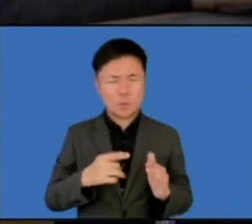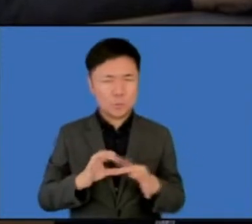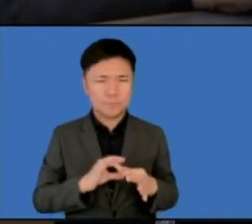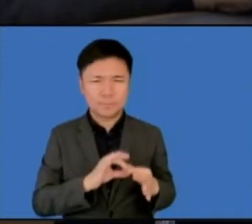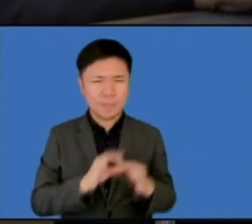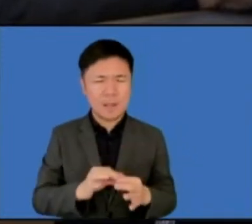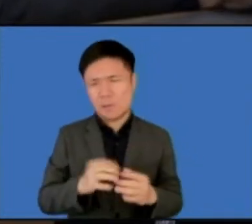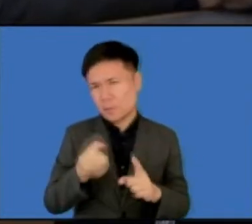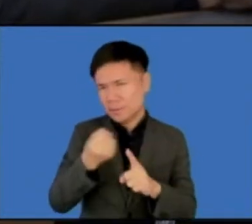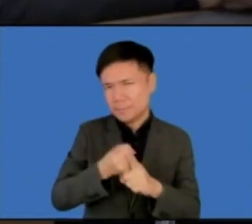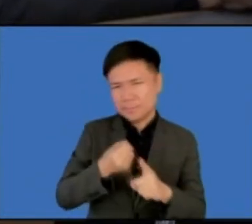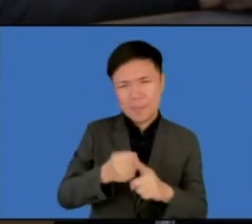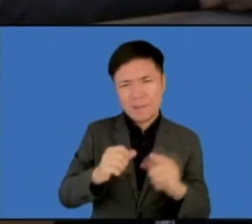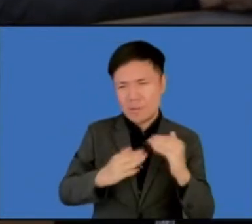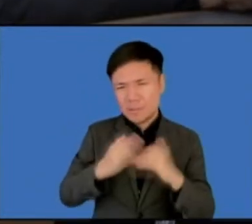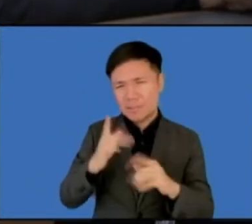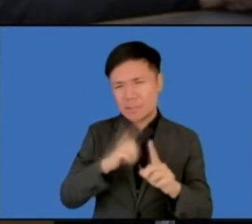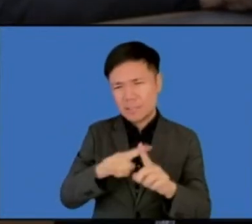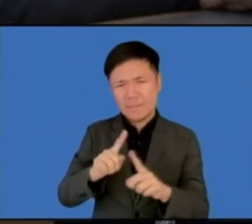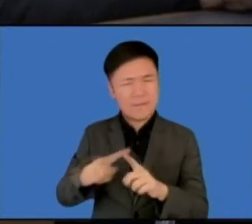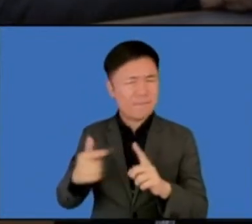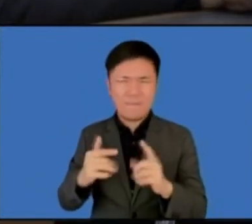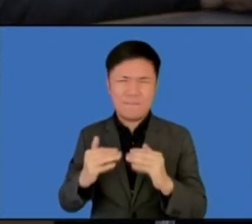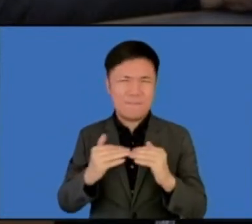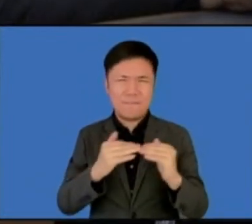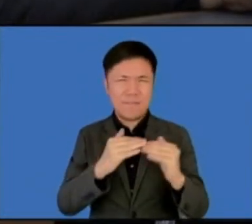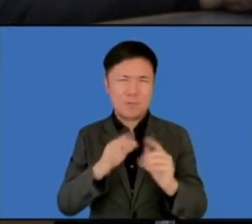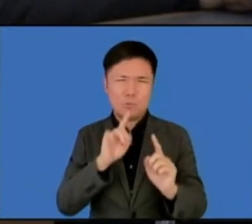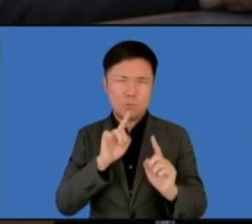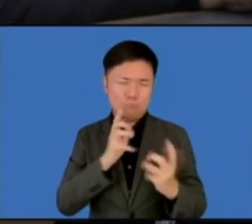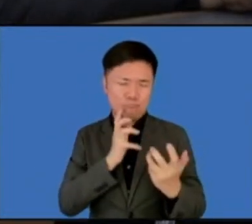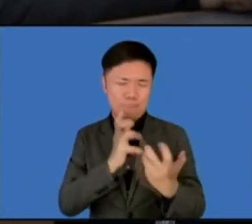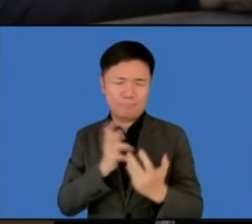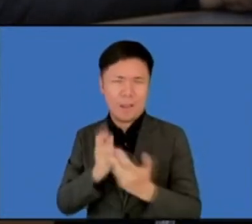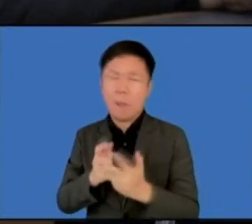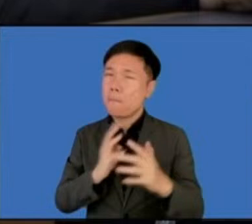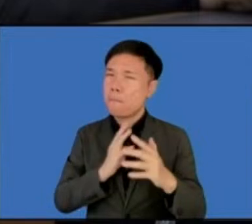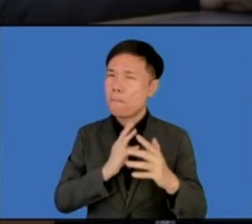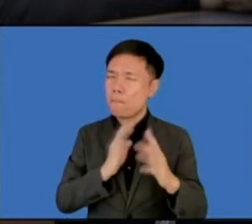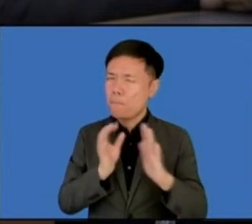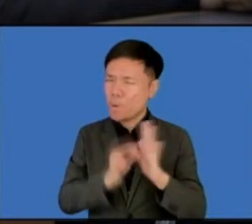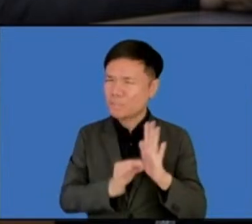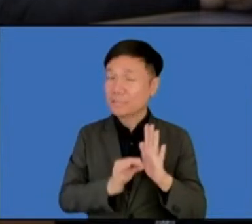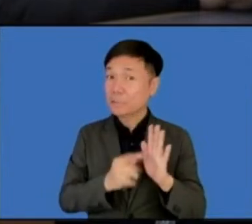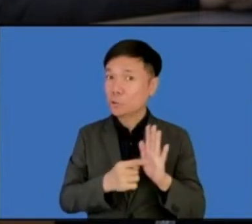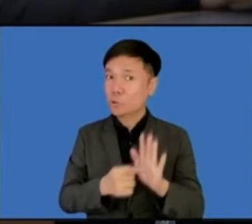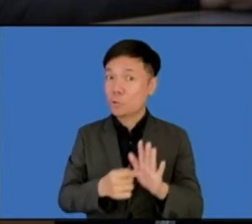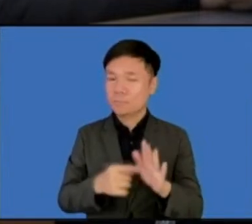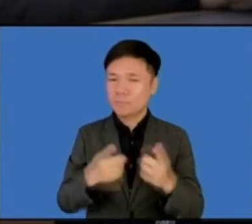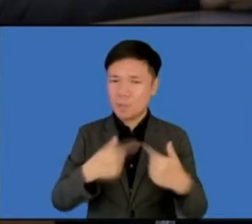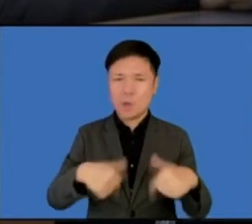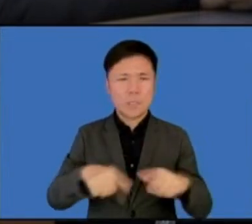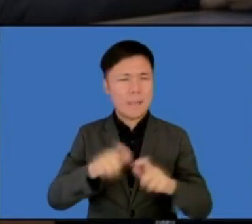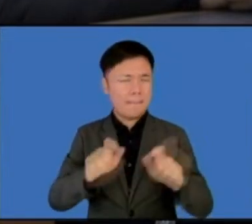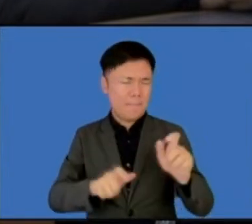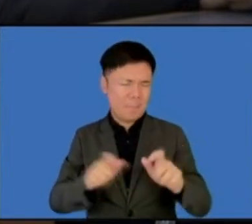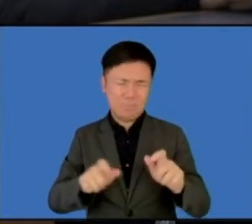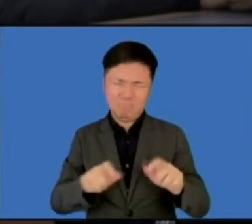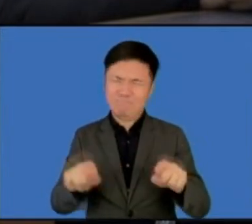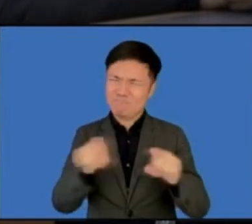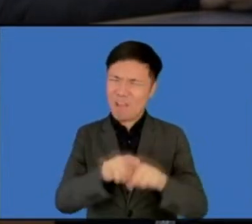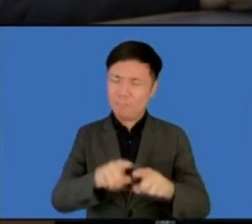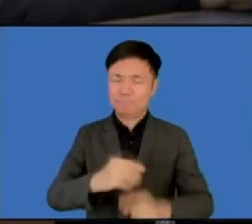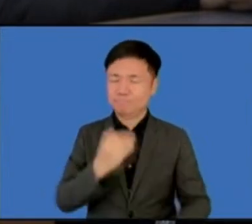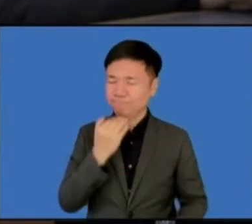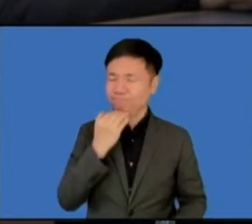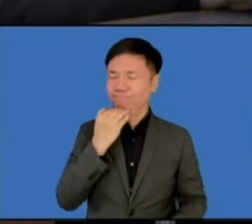advocates reaffirm our demands for fair, gender-responsive migration policies that uphold the rights and dignity of all migrant workers,